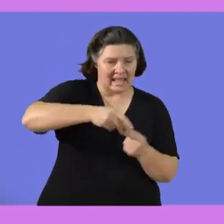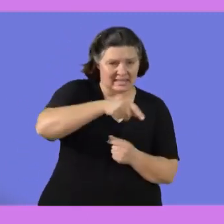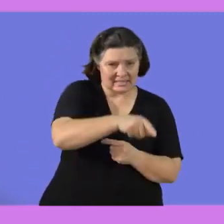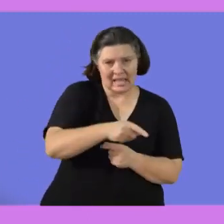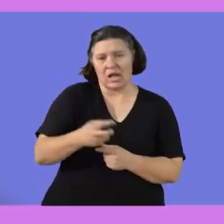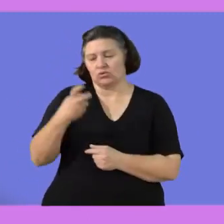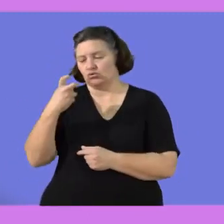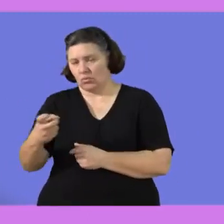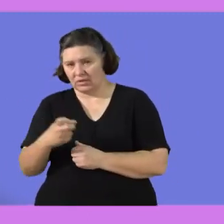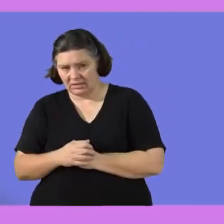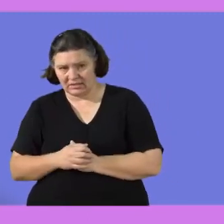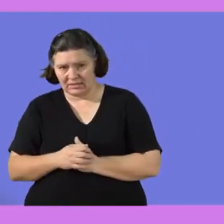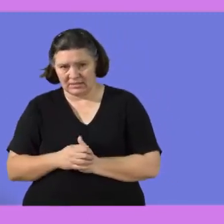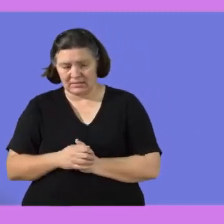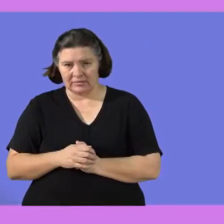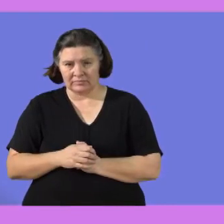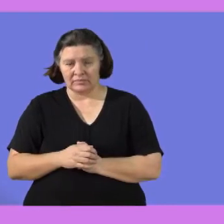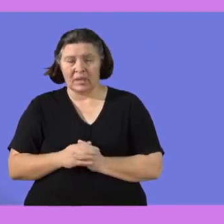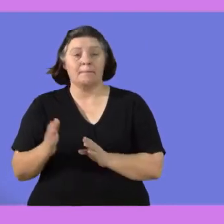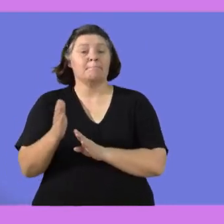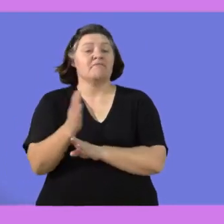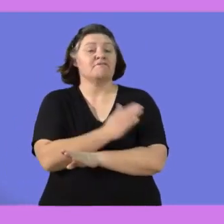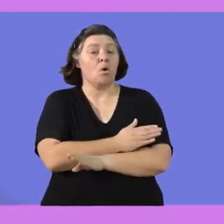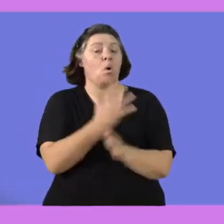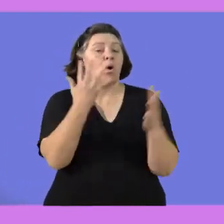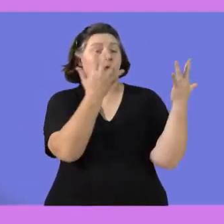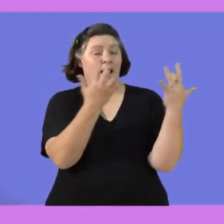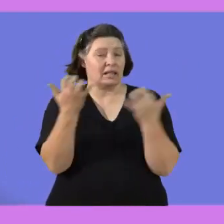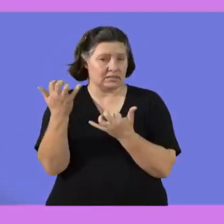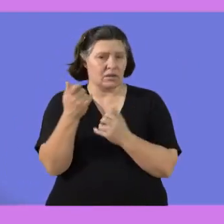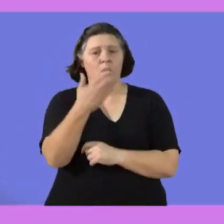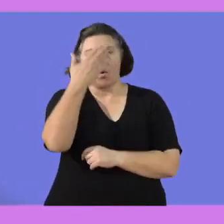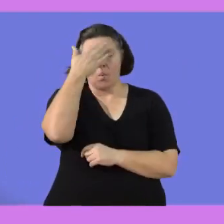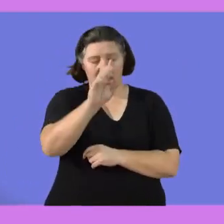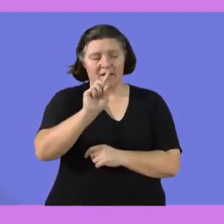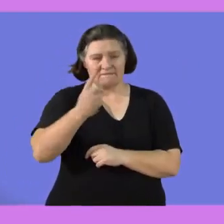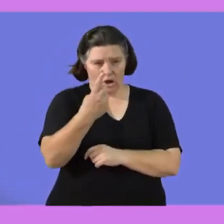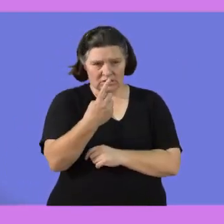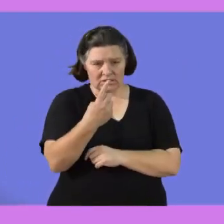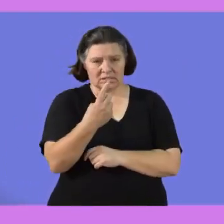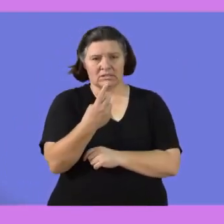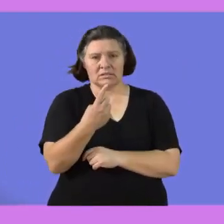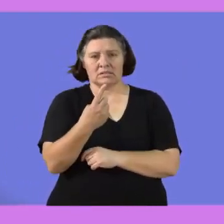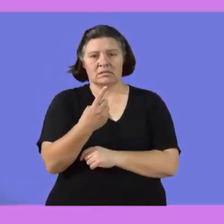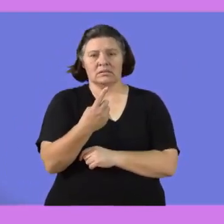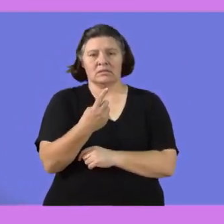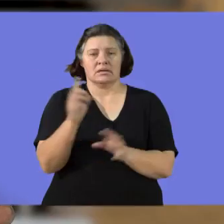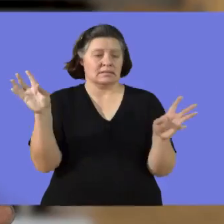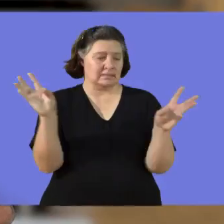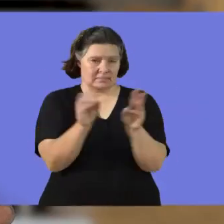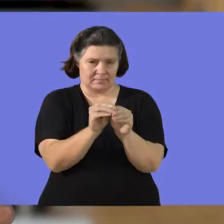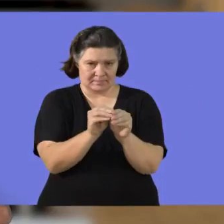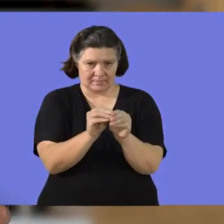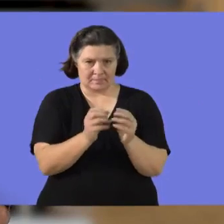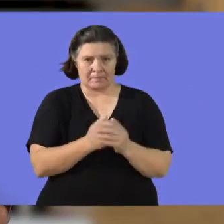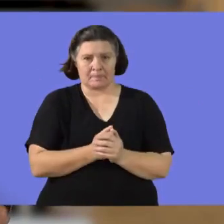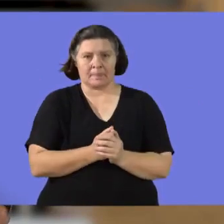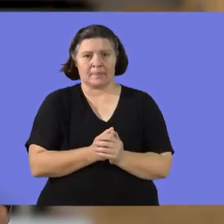for sand and stones. So before we can even calculate, we must first determine the